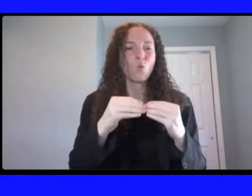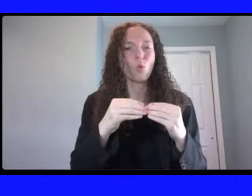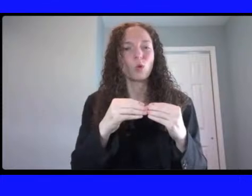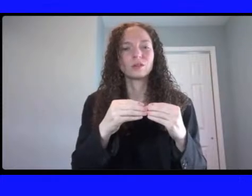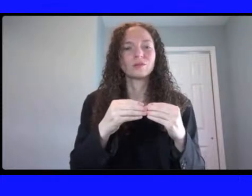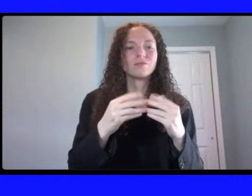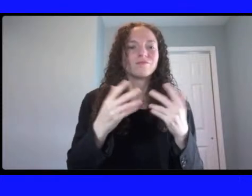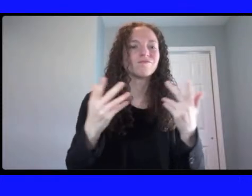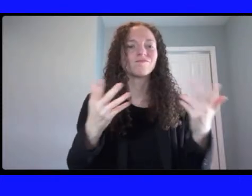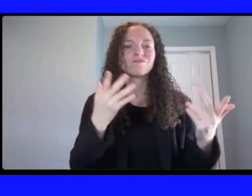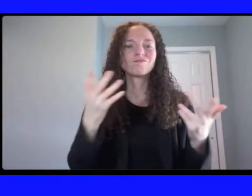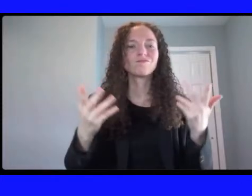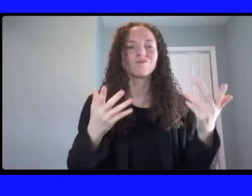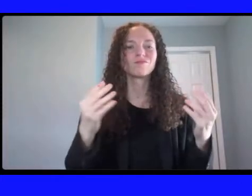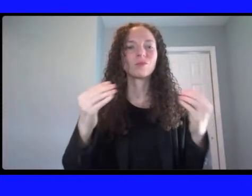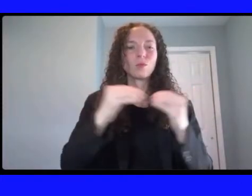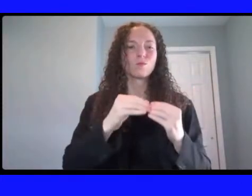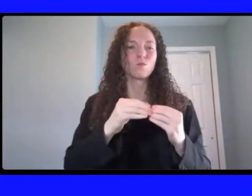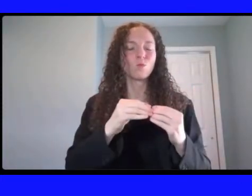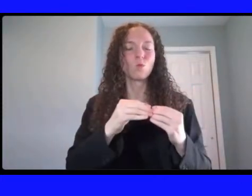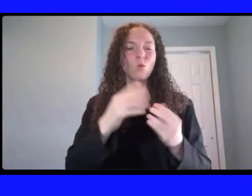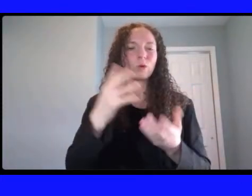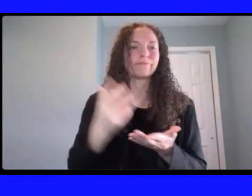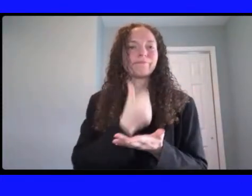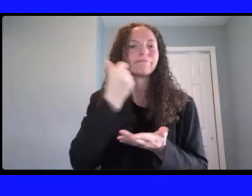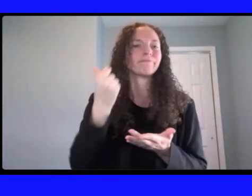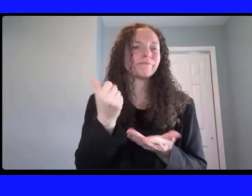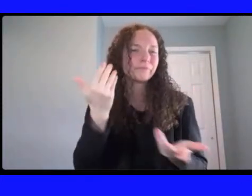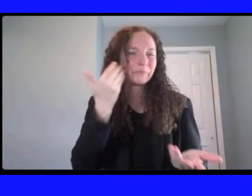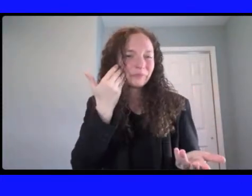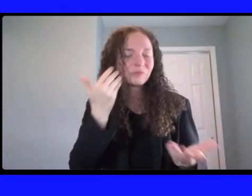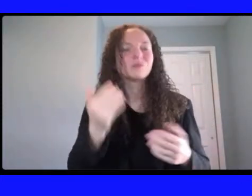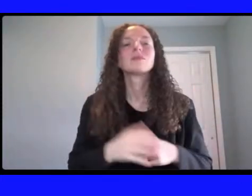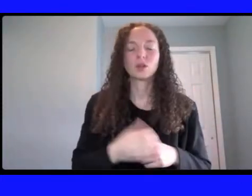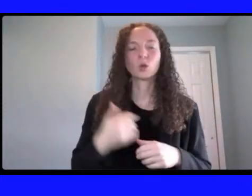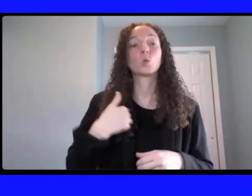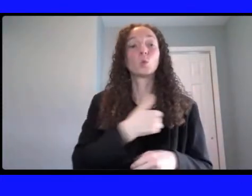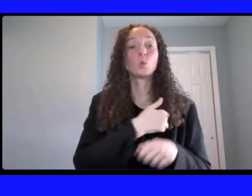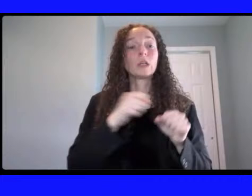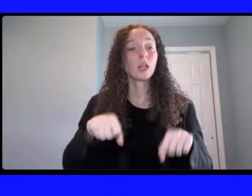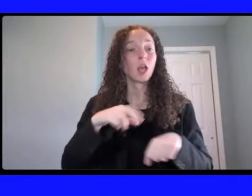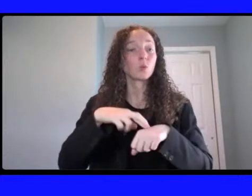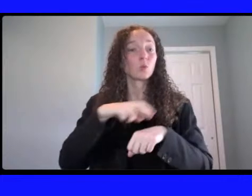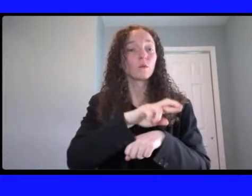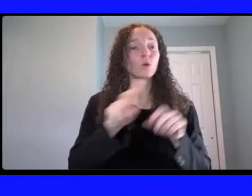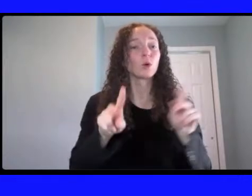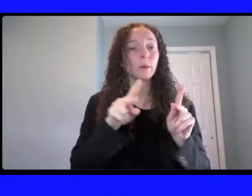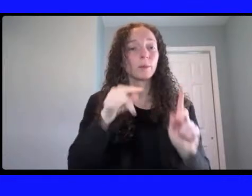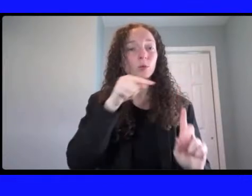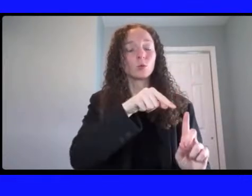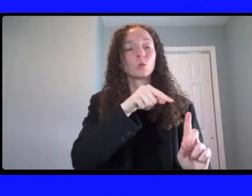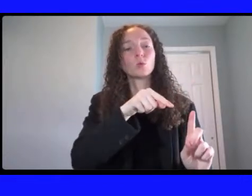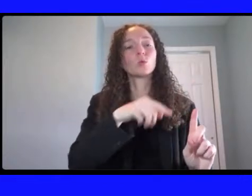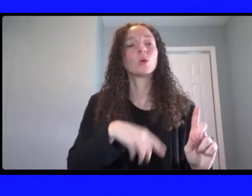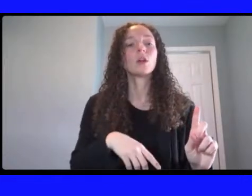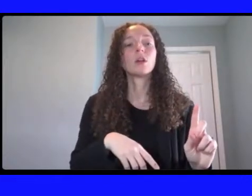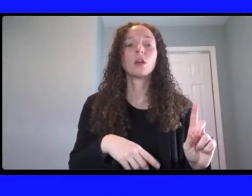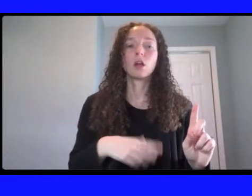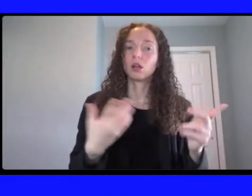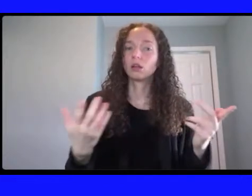group who are identified as having high risk, because in peds, most babies don't start with an identified high